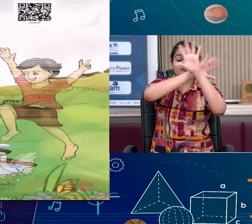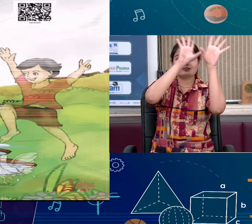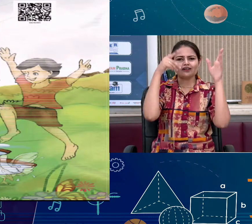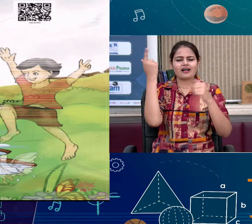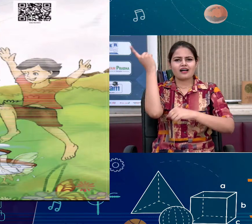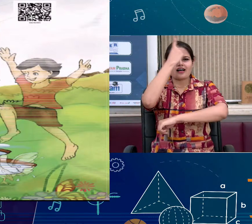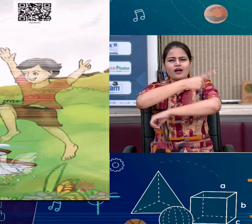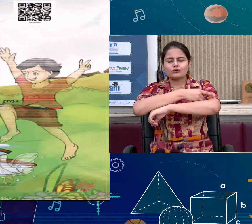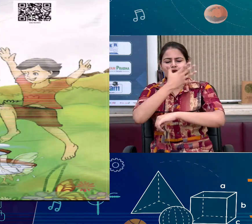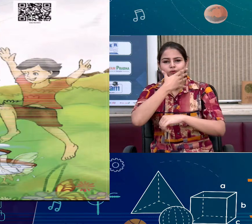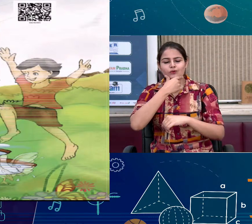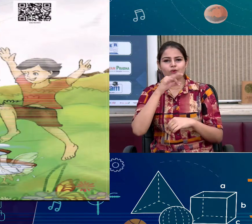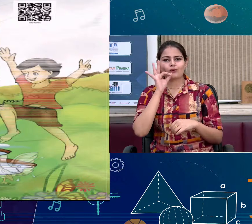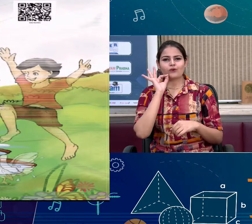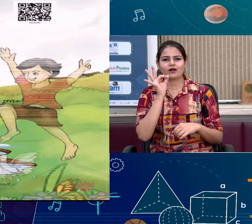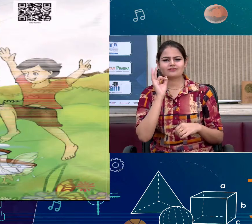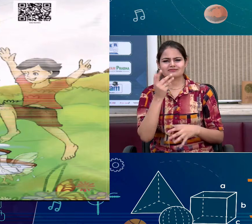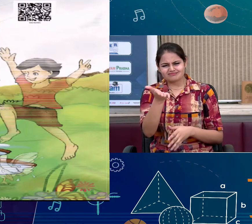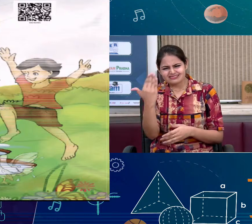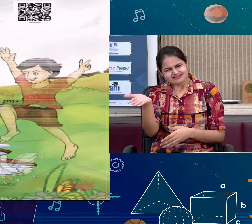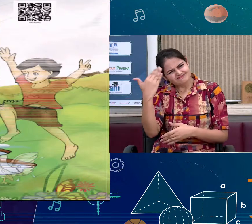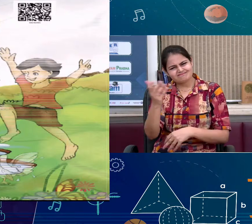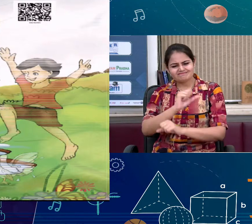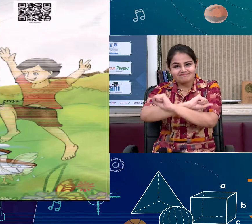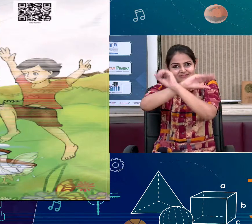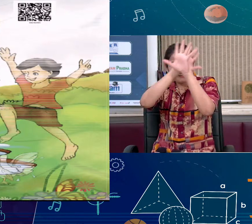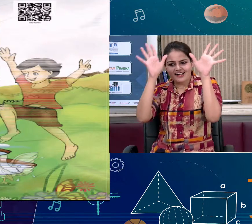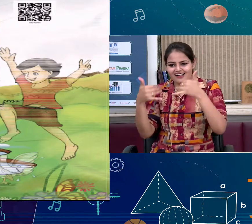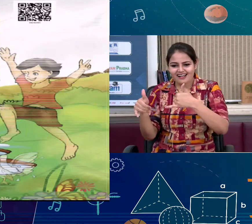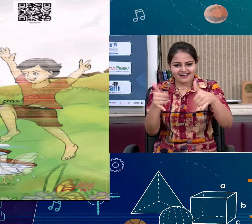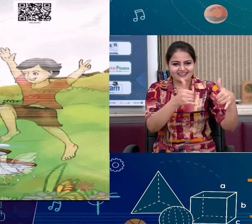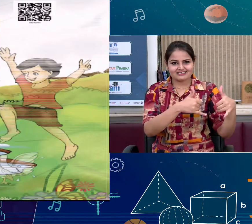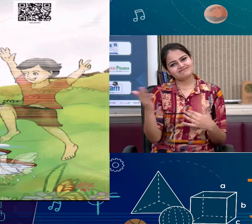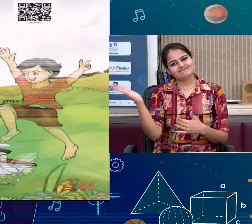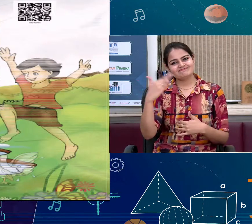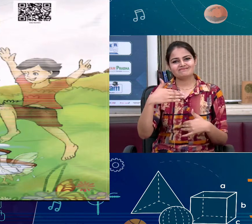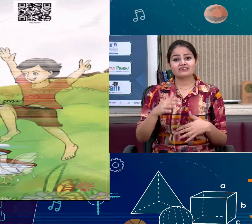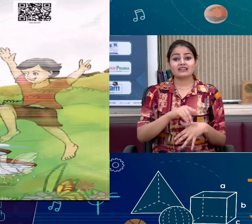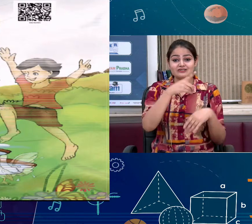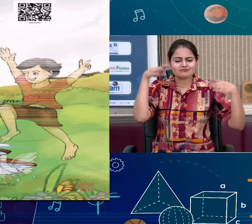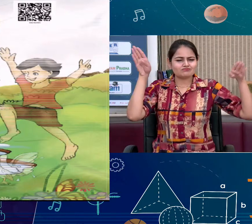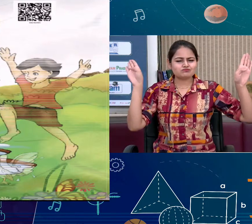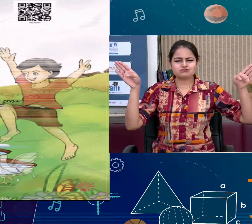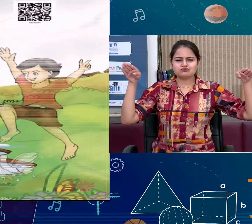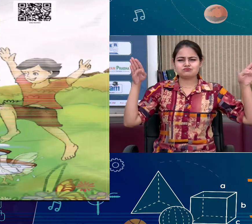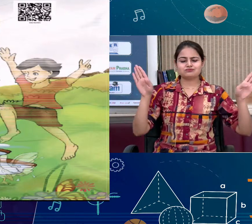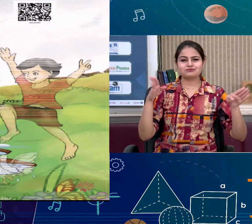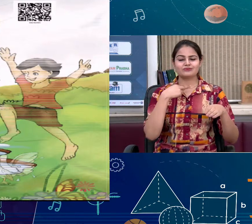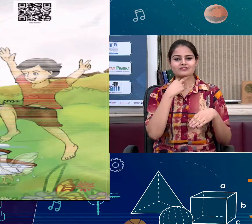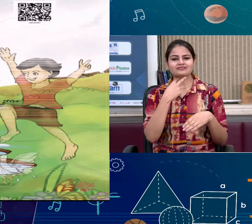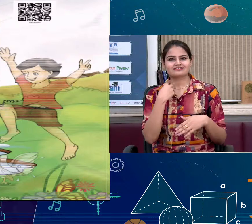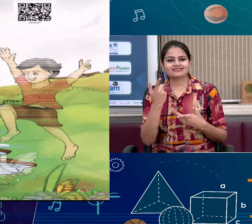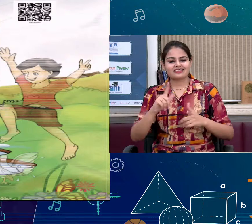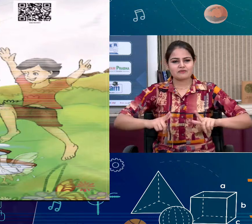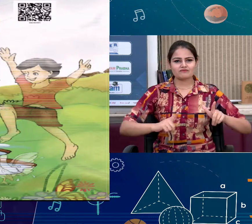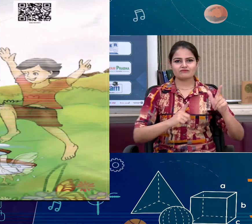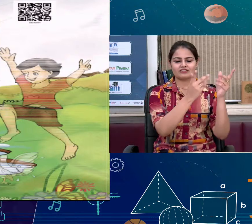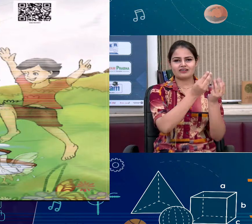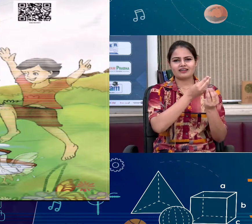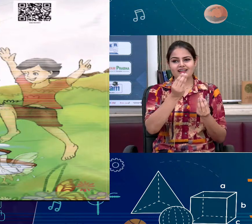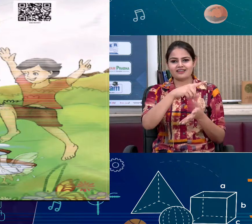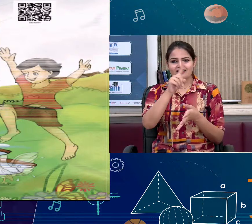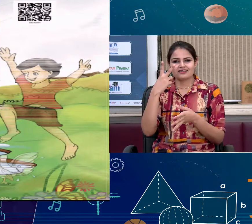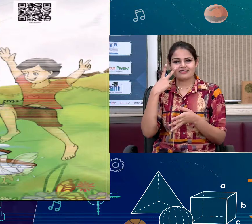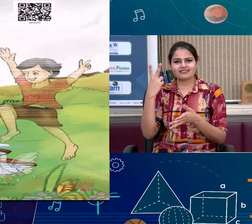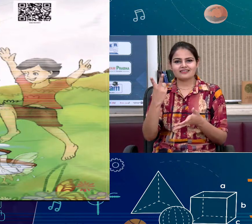day. Oh, please get up and come and play. The birds are singing in the trees, and you can hear the